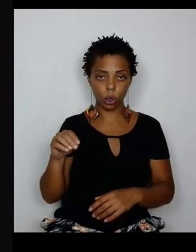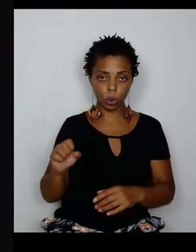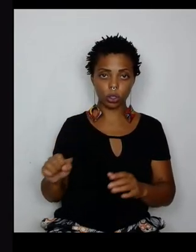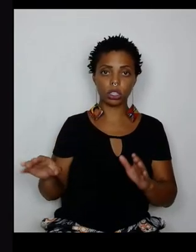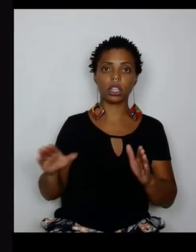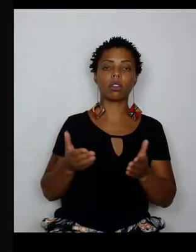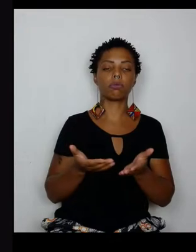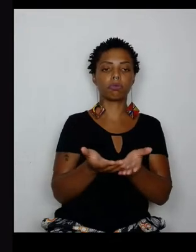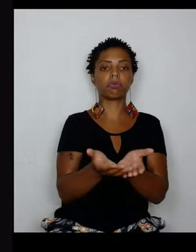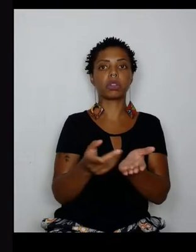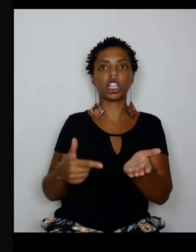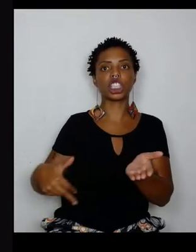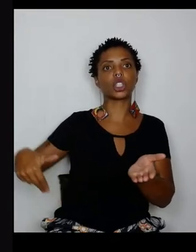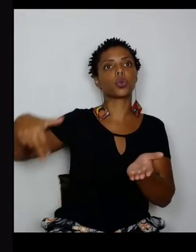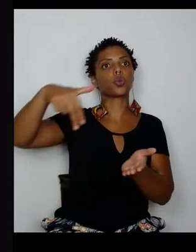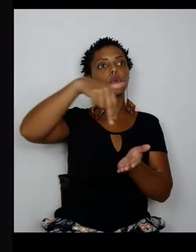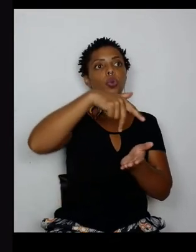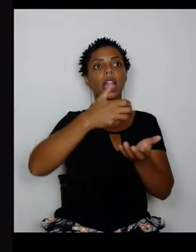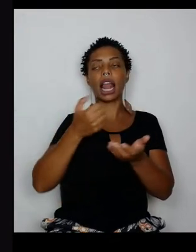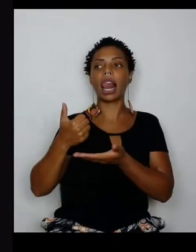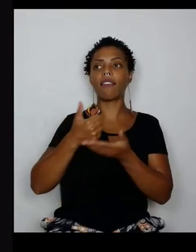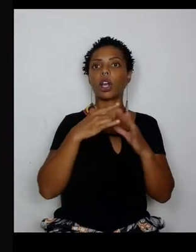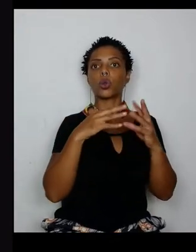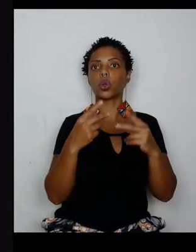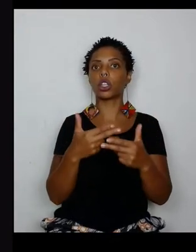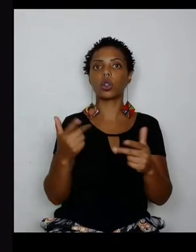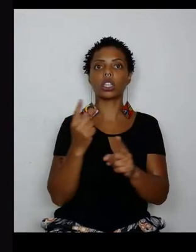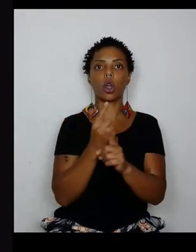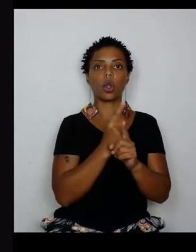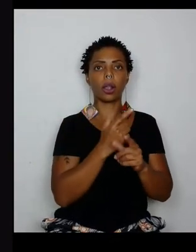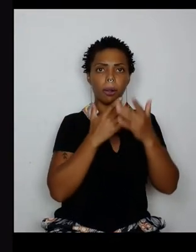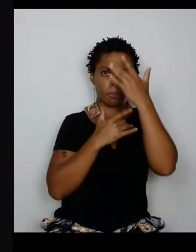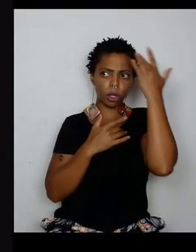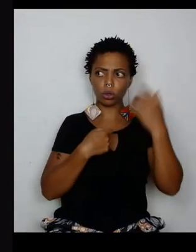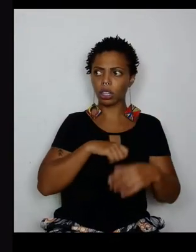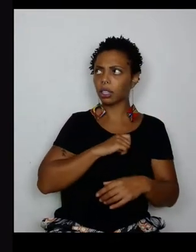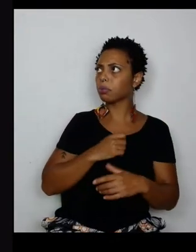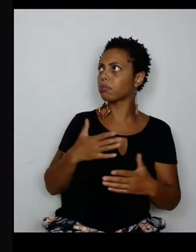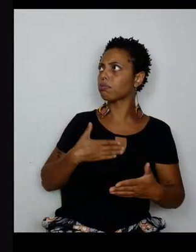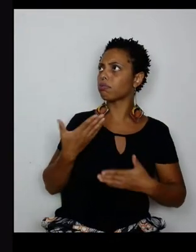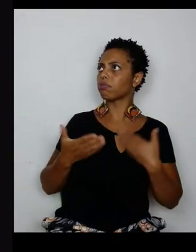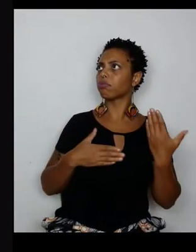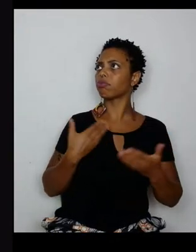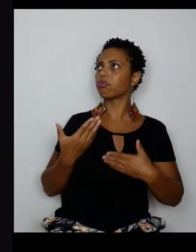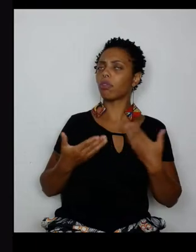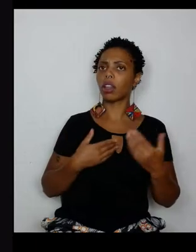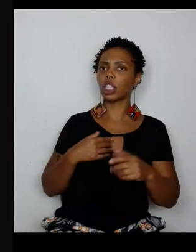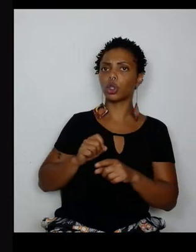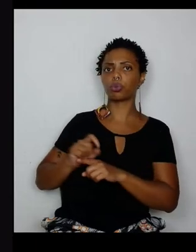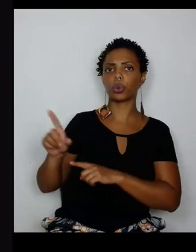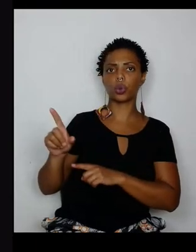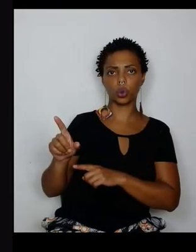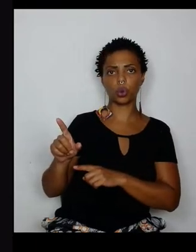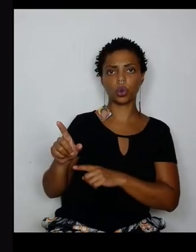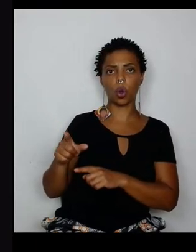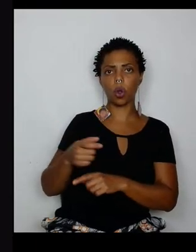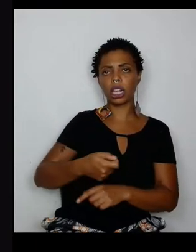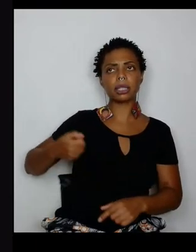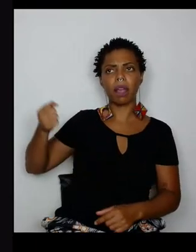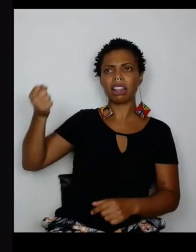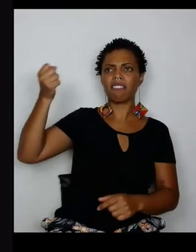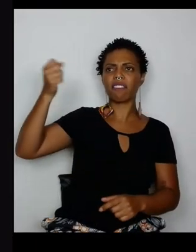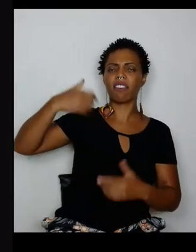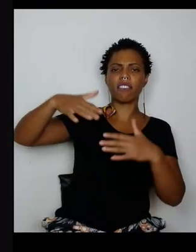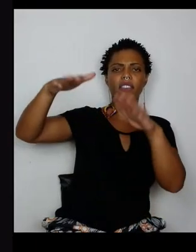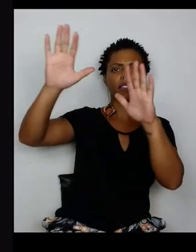found the spanish were frightened and drove them off with swords and muskets the islanders